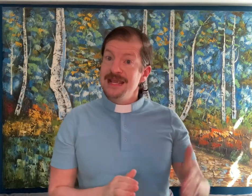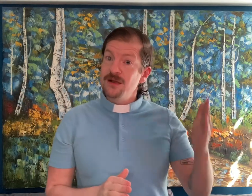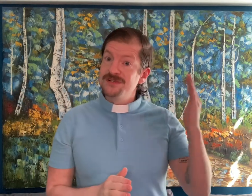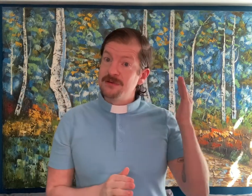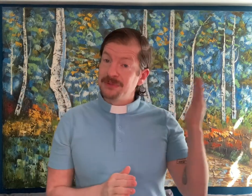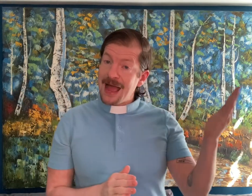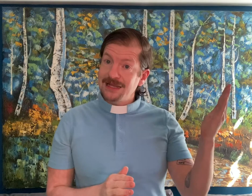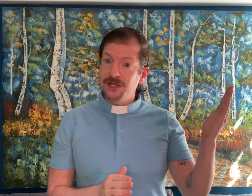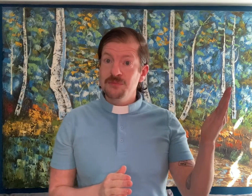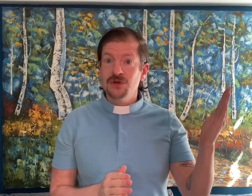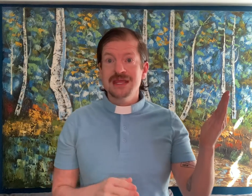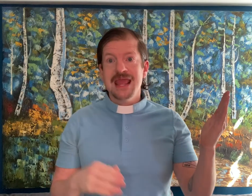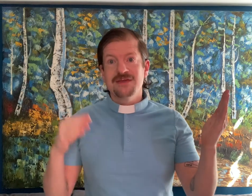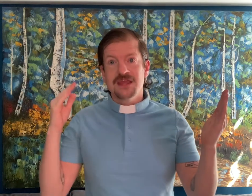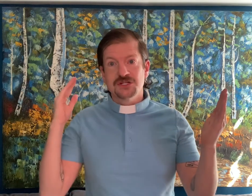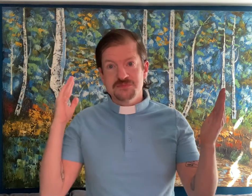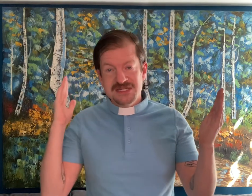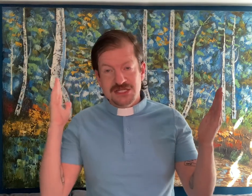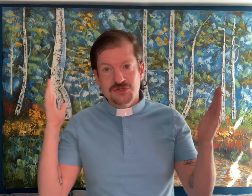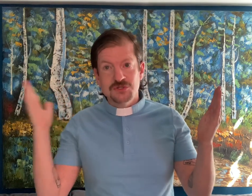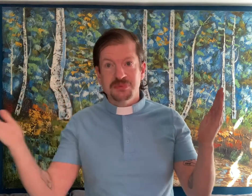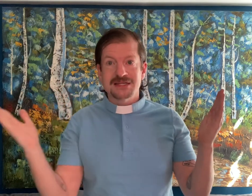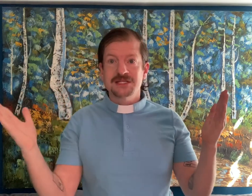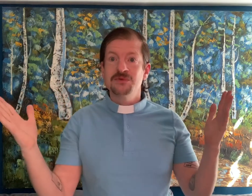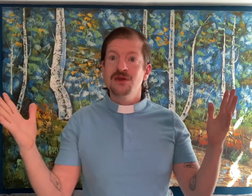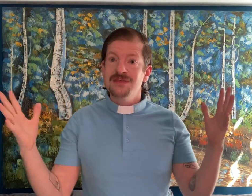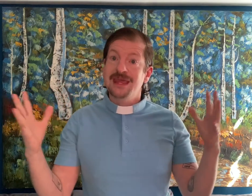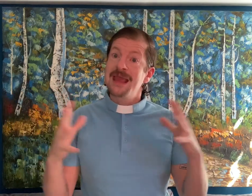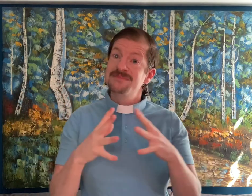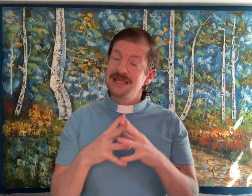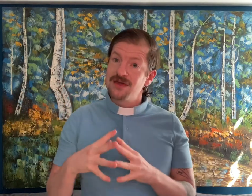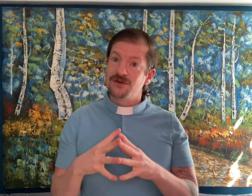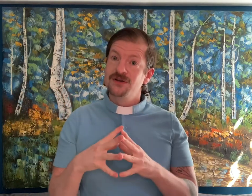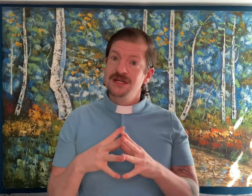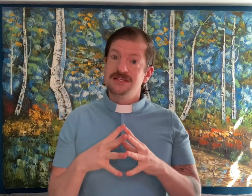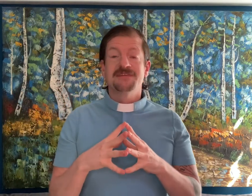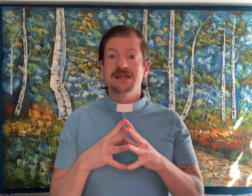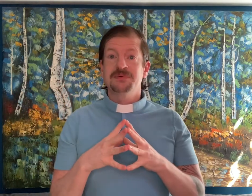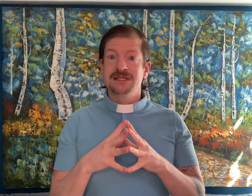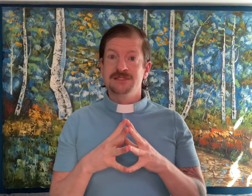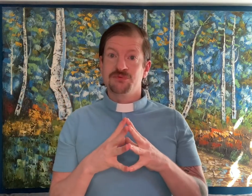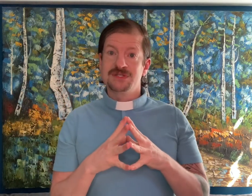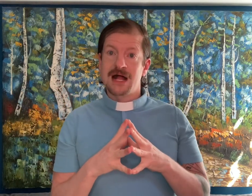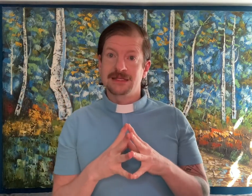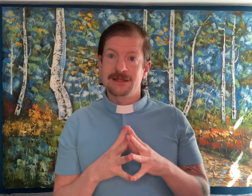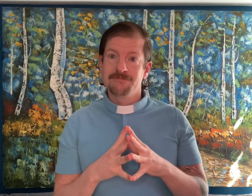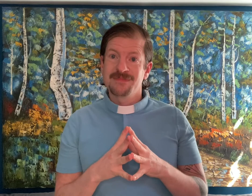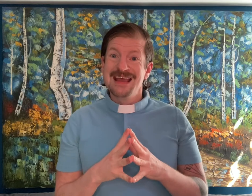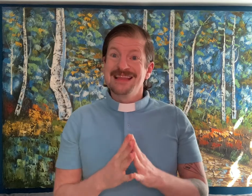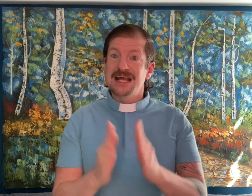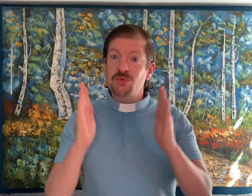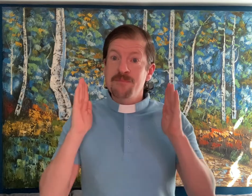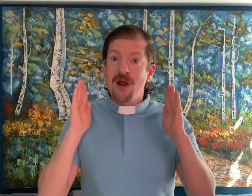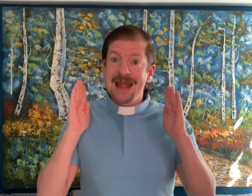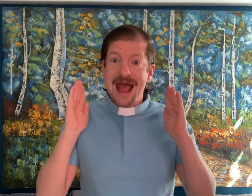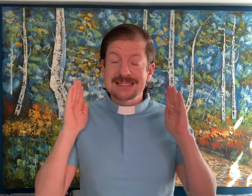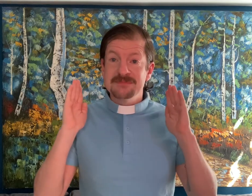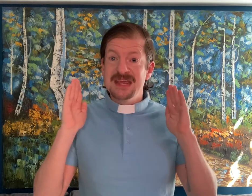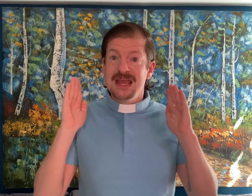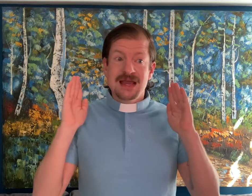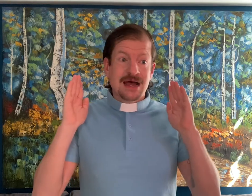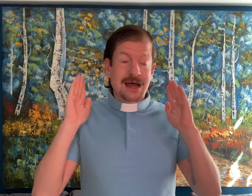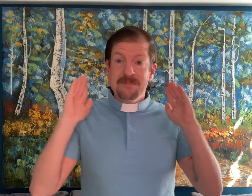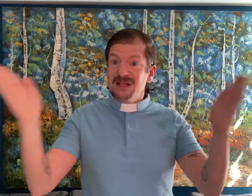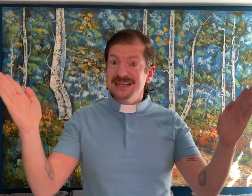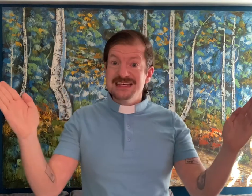raids, it was the Black community and the LGBTQ2+ community that came together to fight police brutality. That's why Pride has